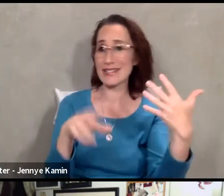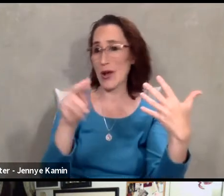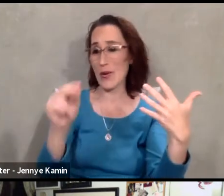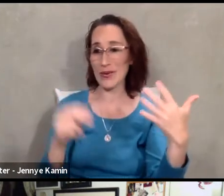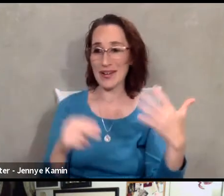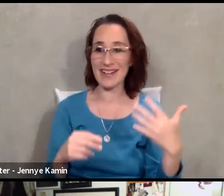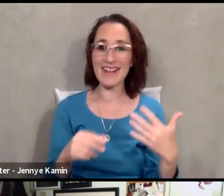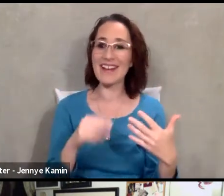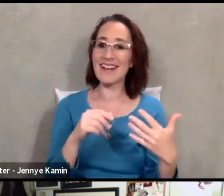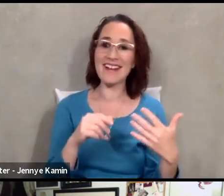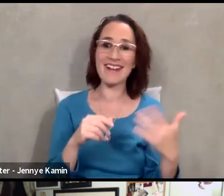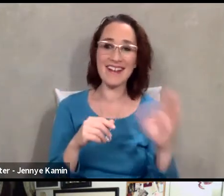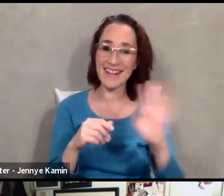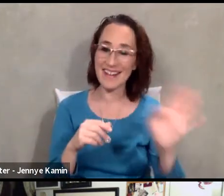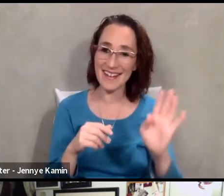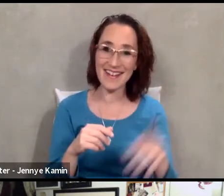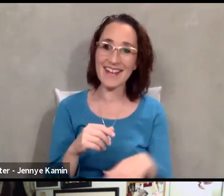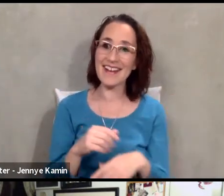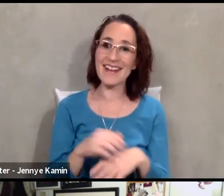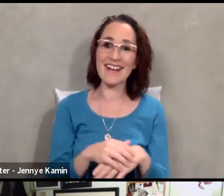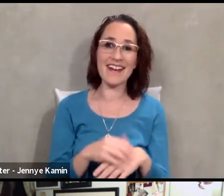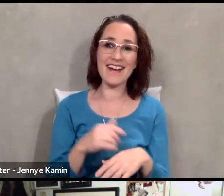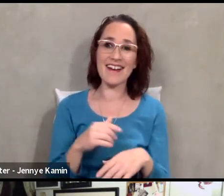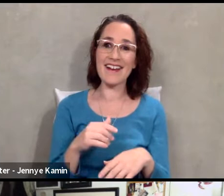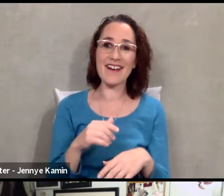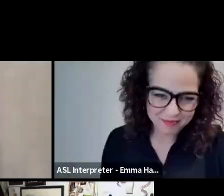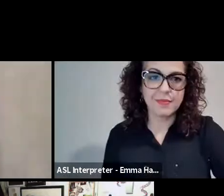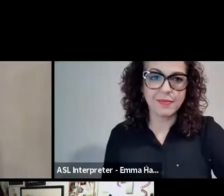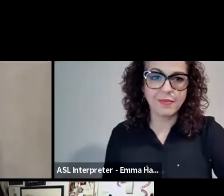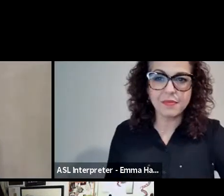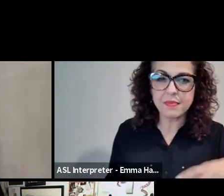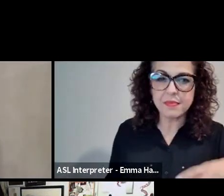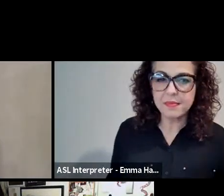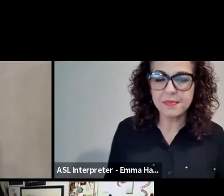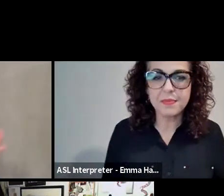do not have dolphins in Lake Michigan. I'm sorry.